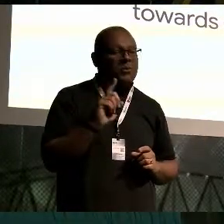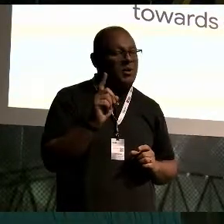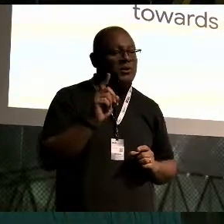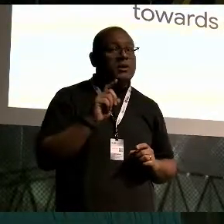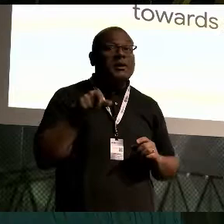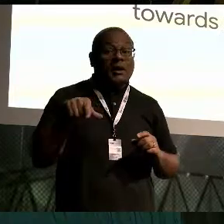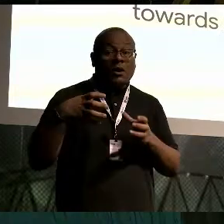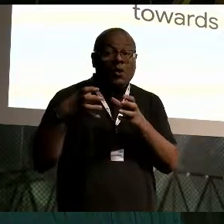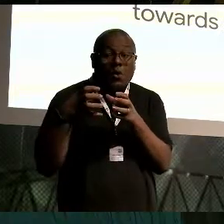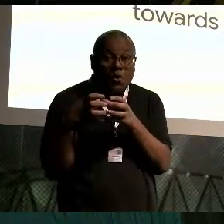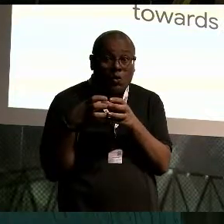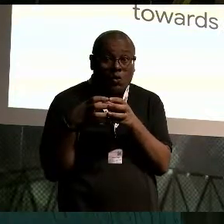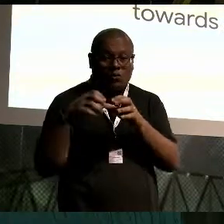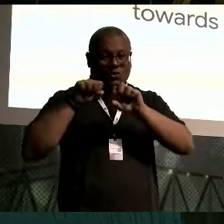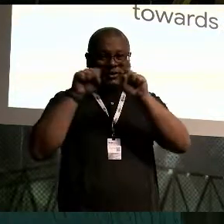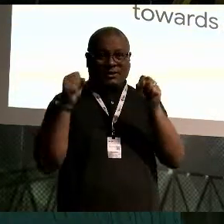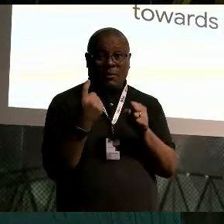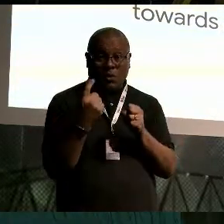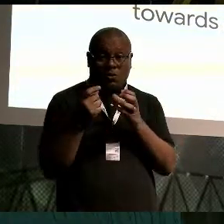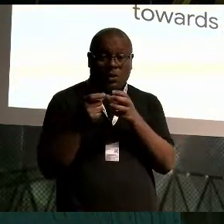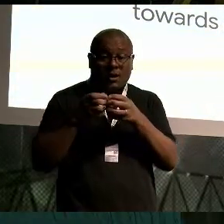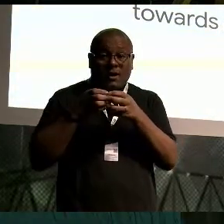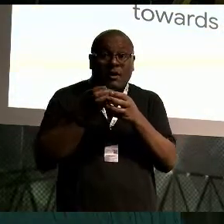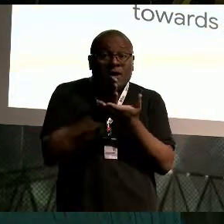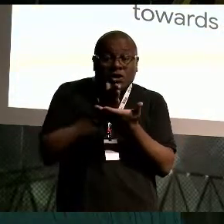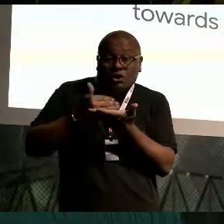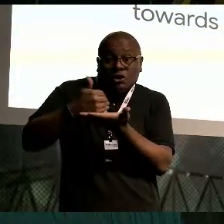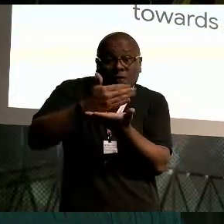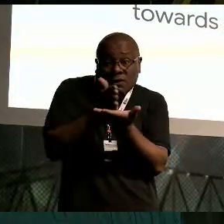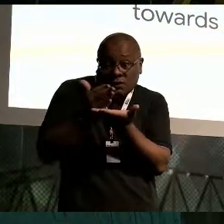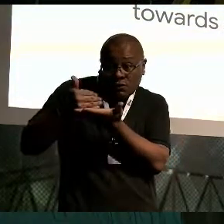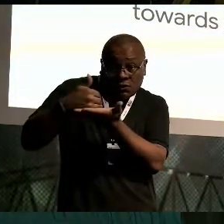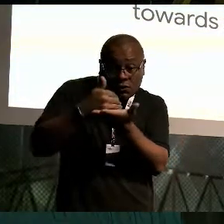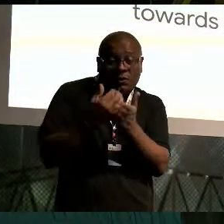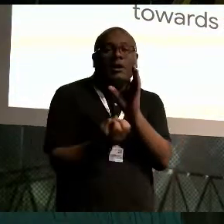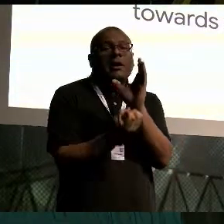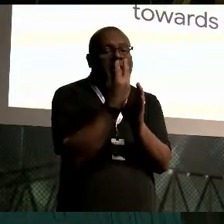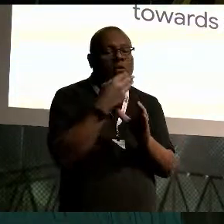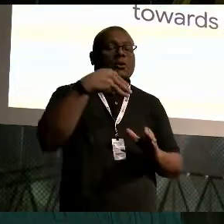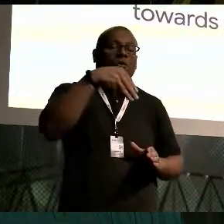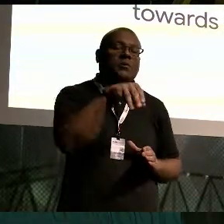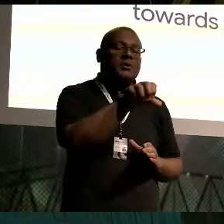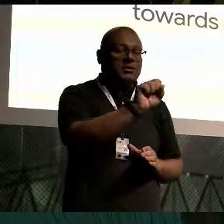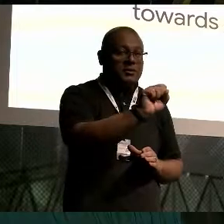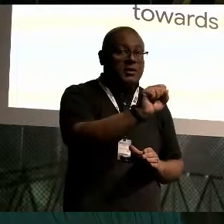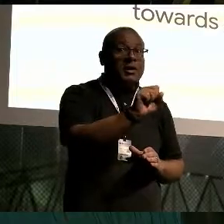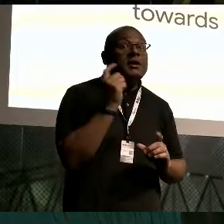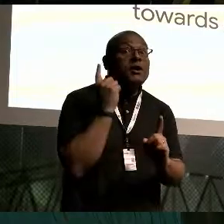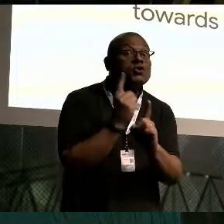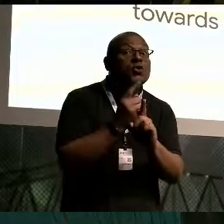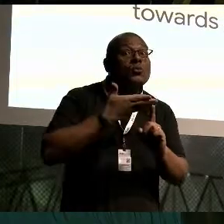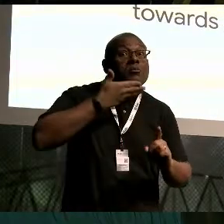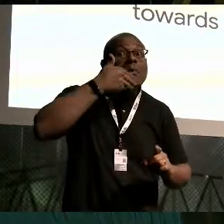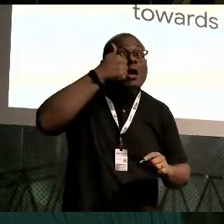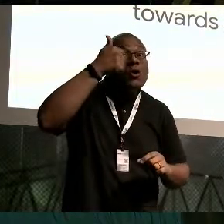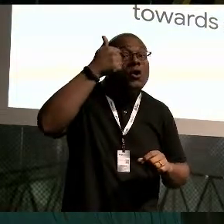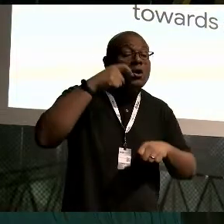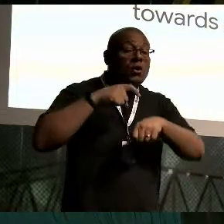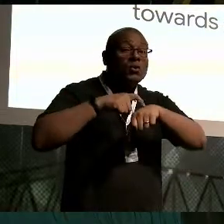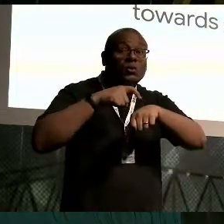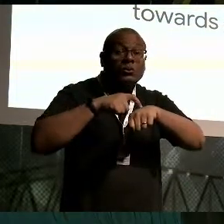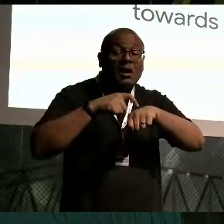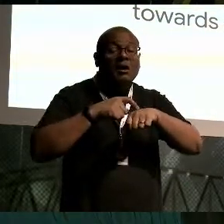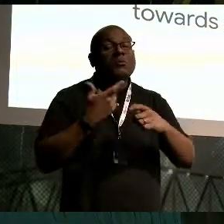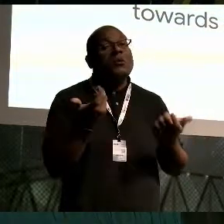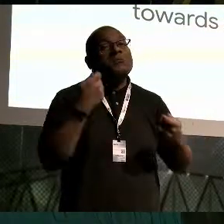down this monolith into smaller microservices. Now, once you do that, you get some benefits, but at the same time, you also